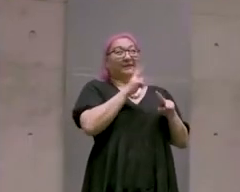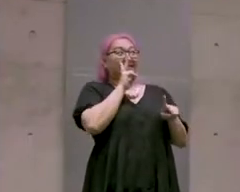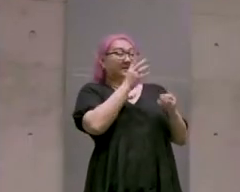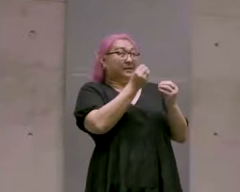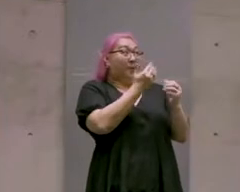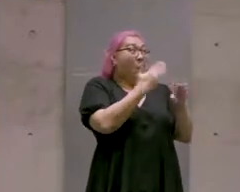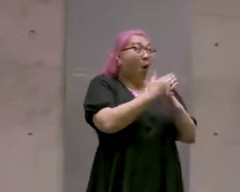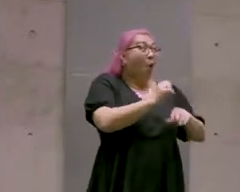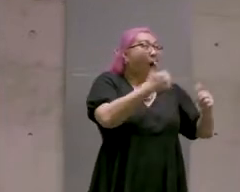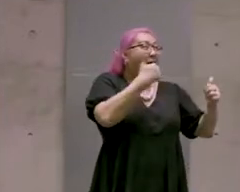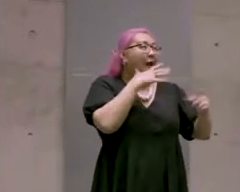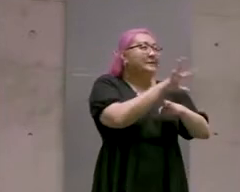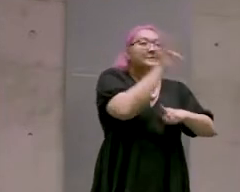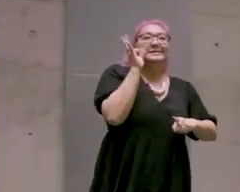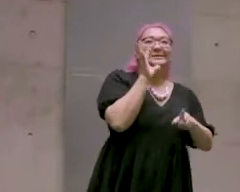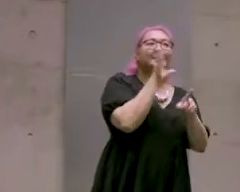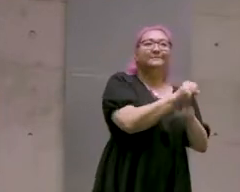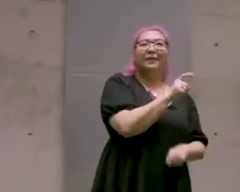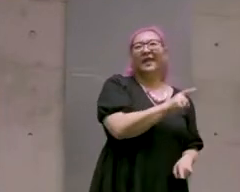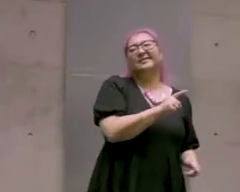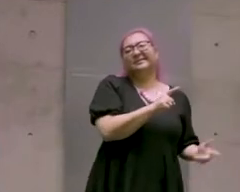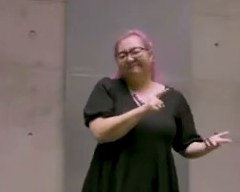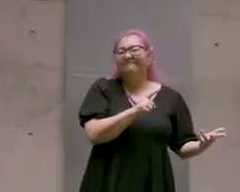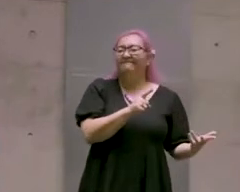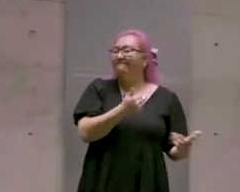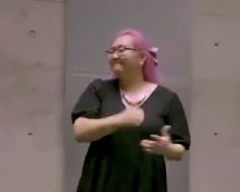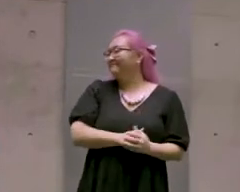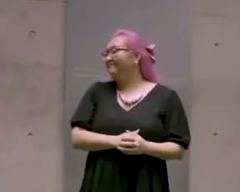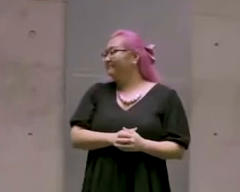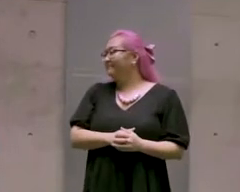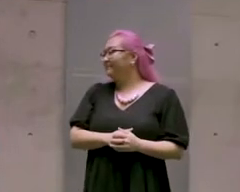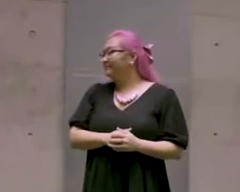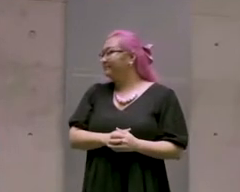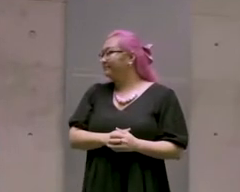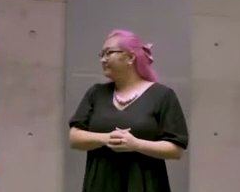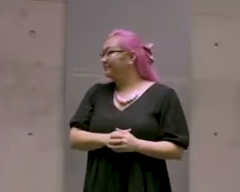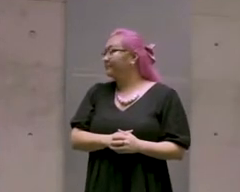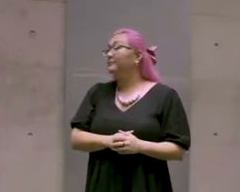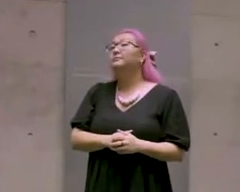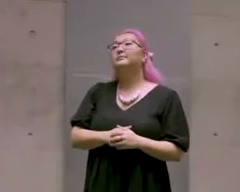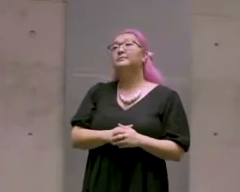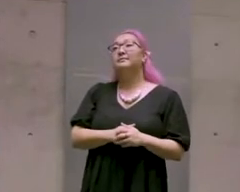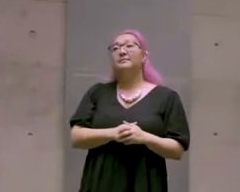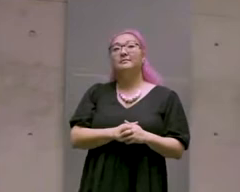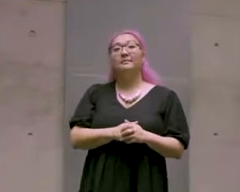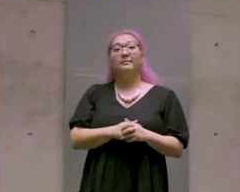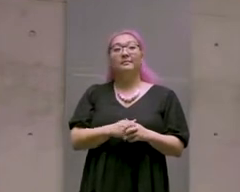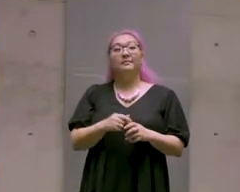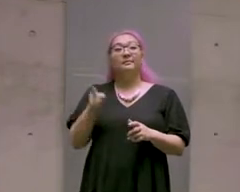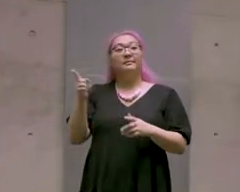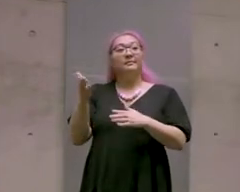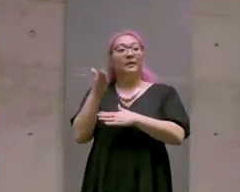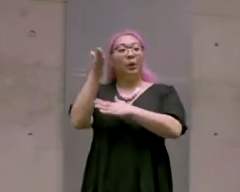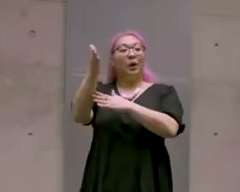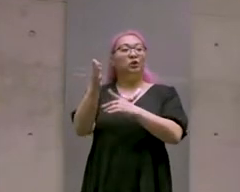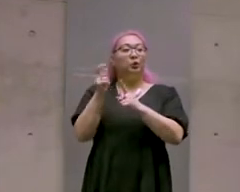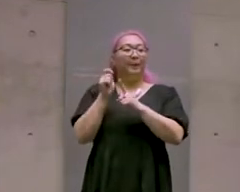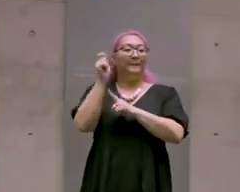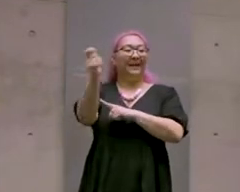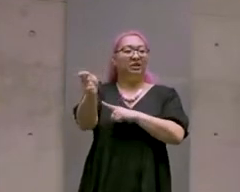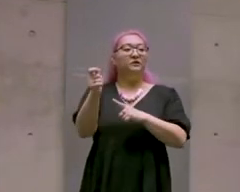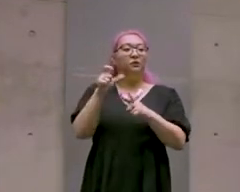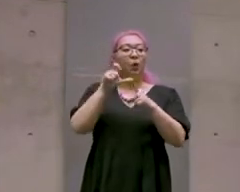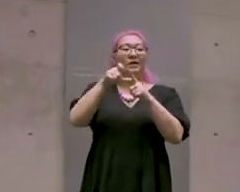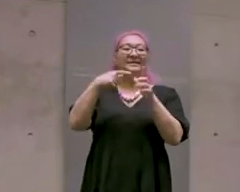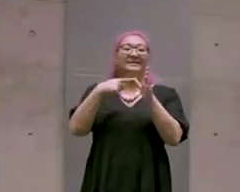But the wind was blowing and I angled the sail. What pitch did you give Danny Wallace then? I'm really interested. How did you sell